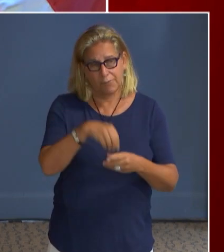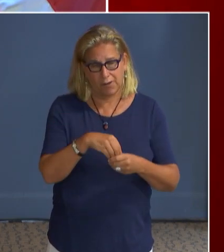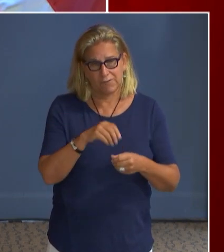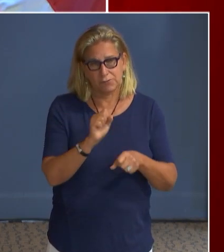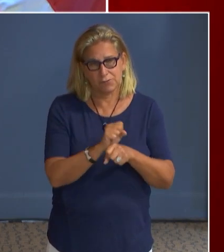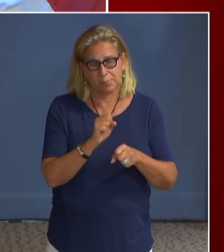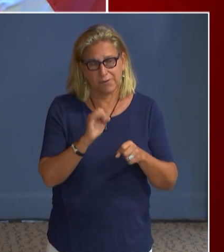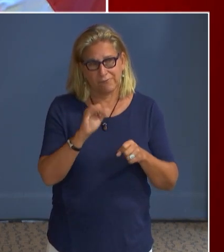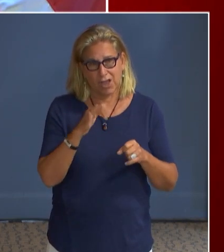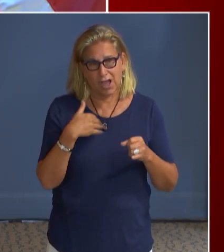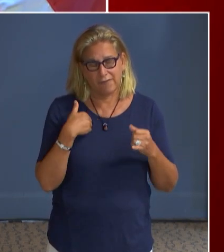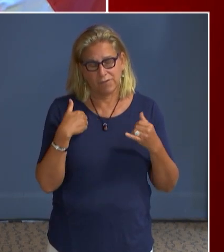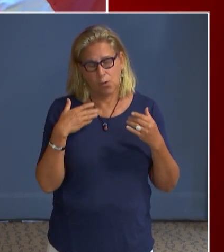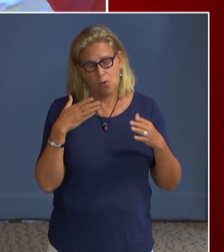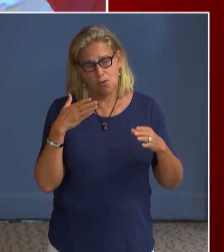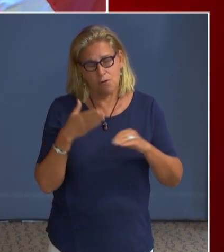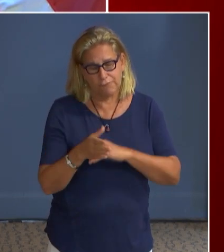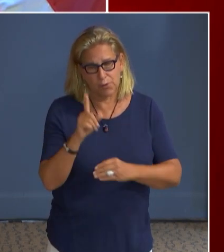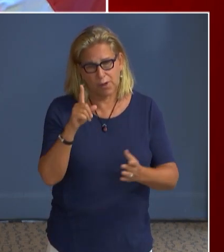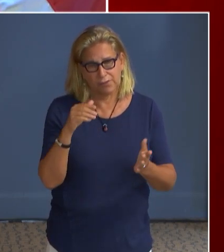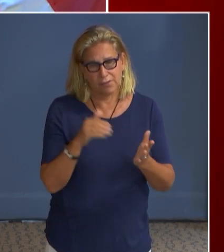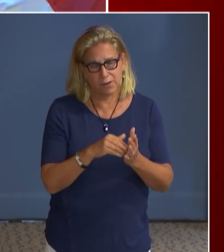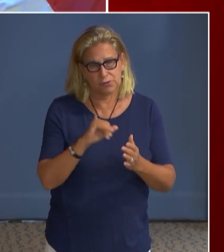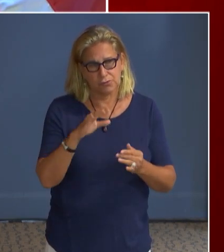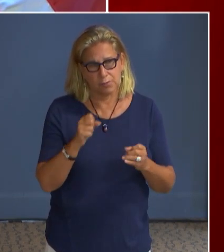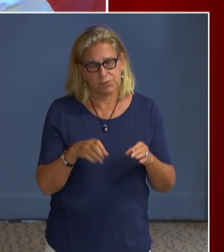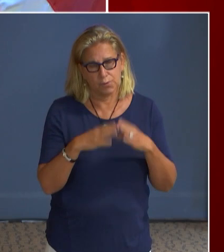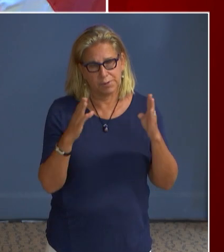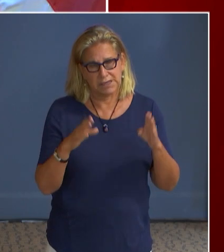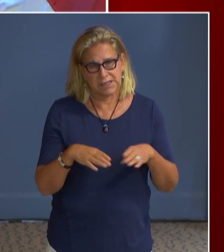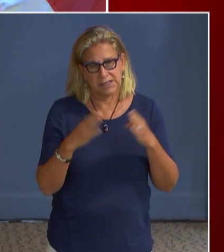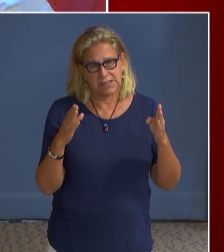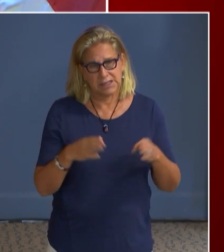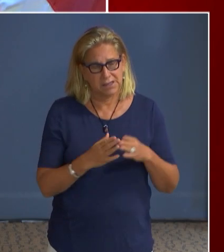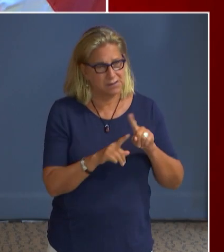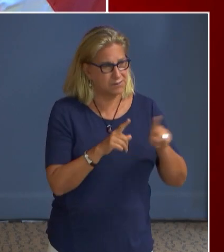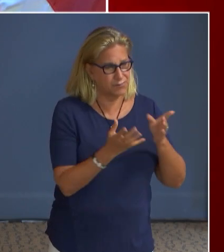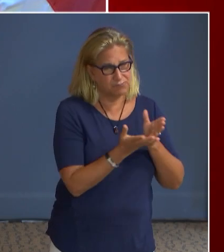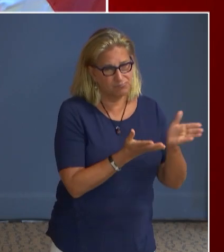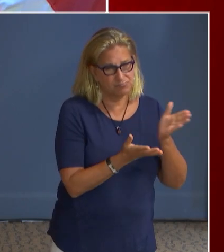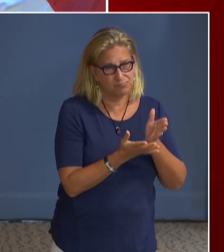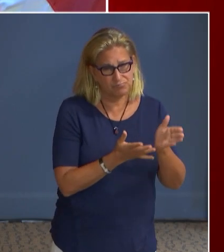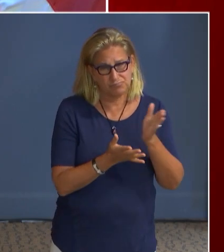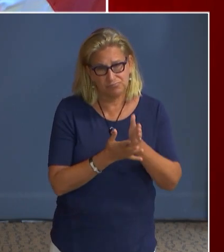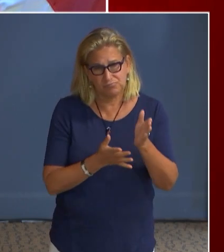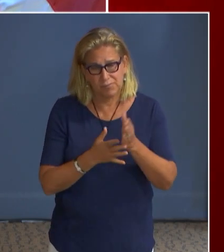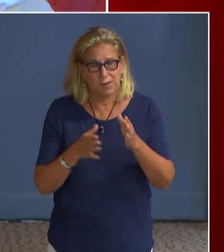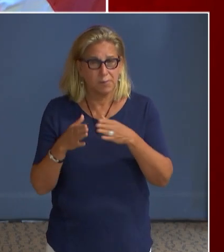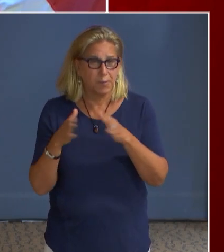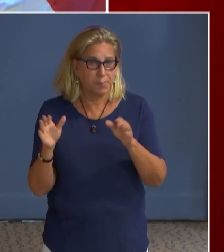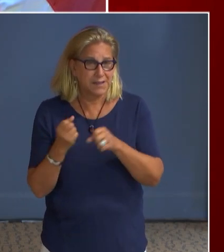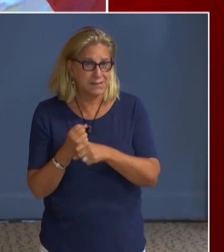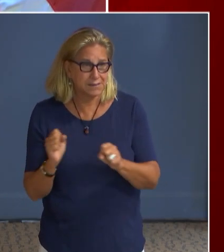grabs. And these vacancies are in every facet of our government, from public safety to education to budget, human